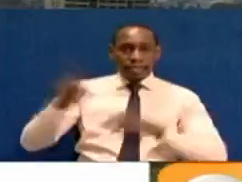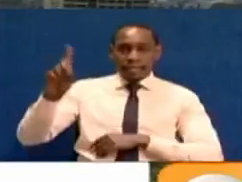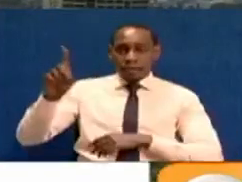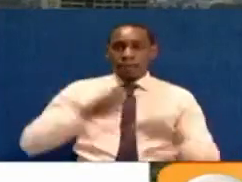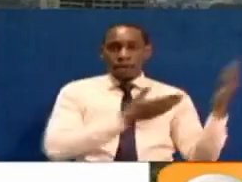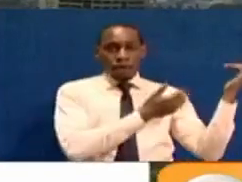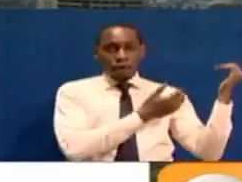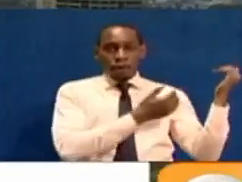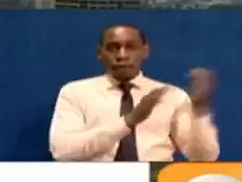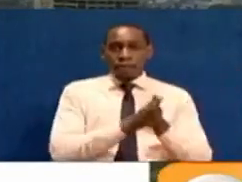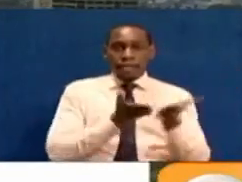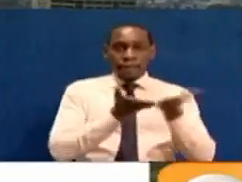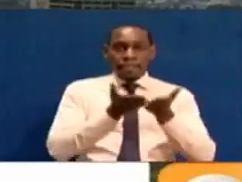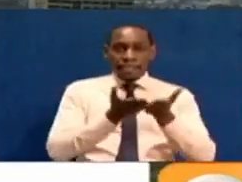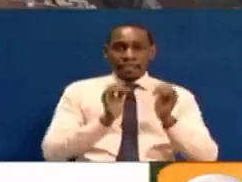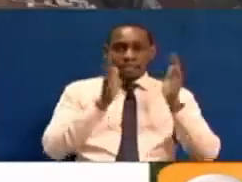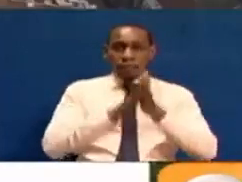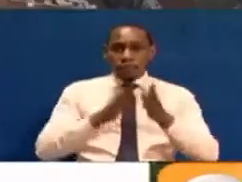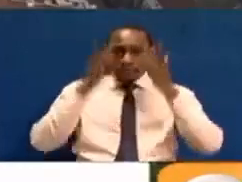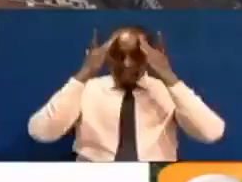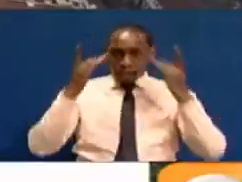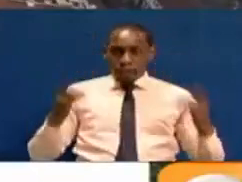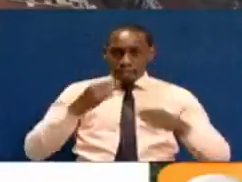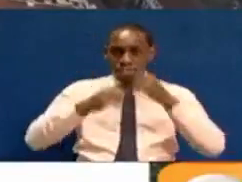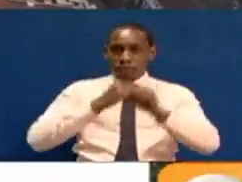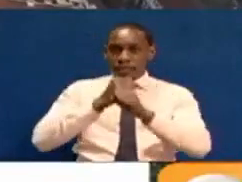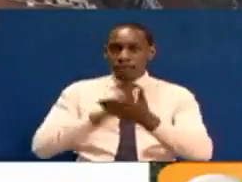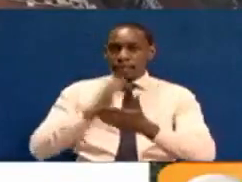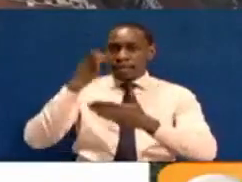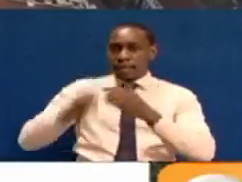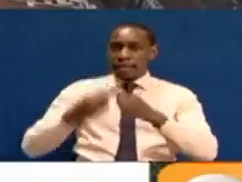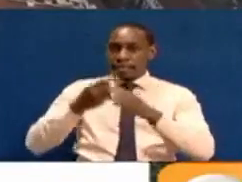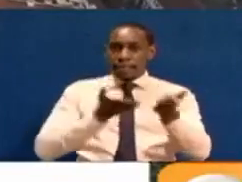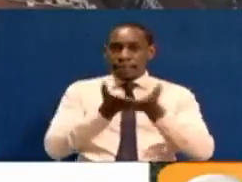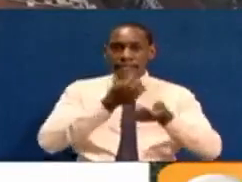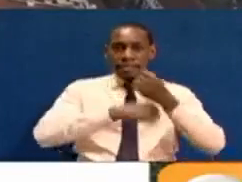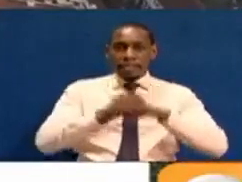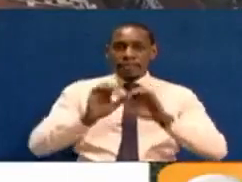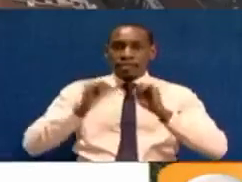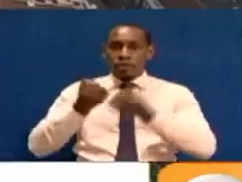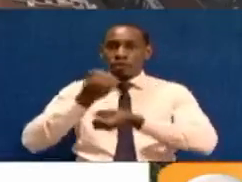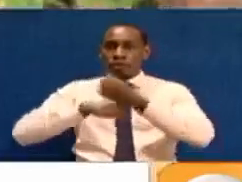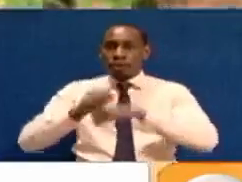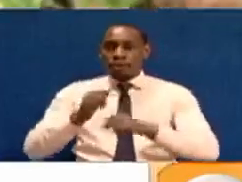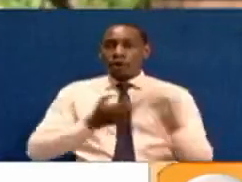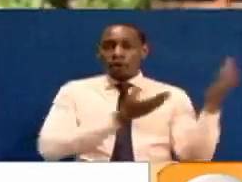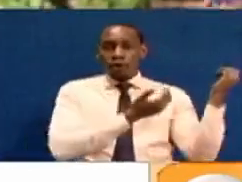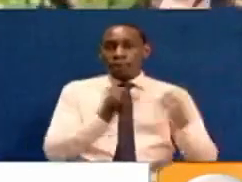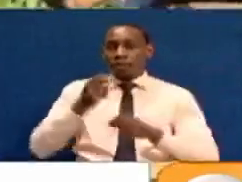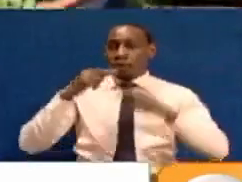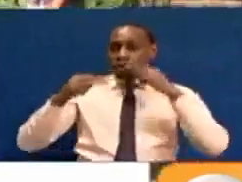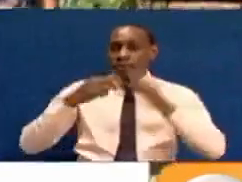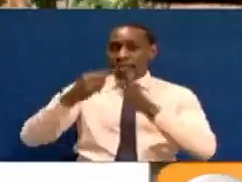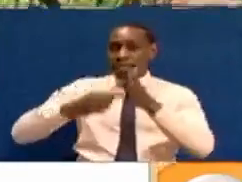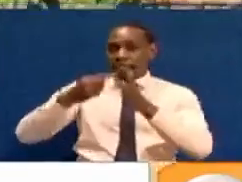are banking on corporate events and weddings to remain afloat. End-of-year corporate activities and social activities have brought a ray of hope for the